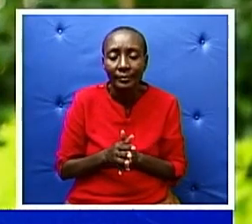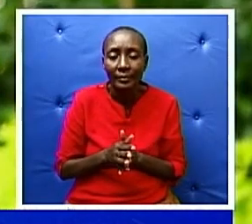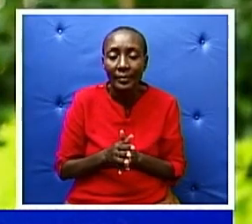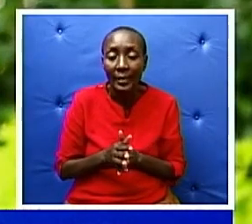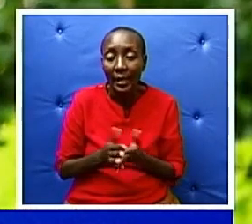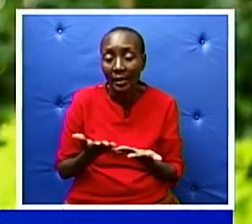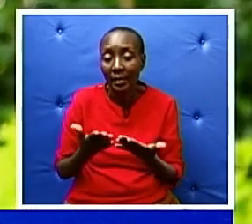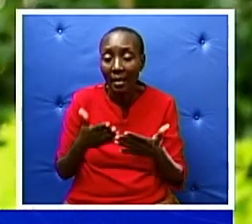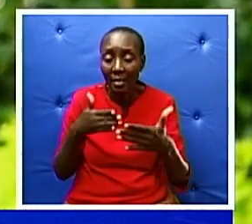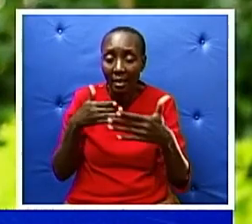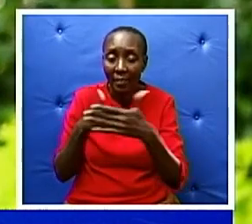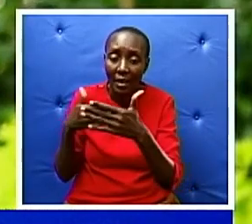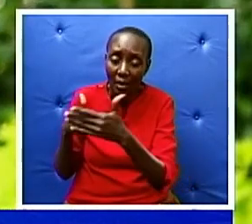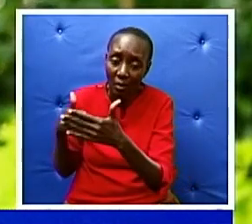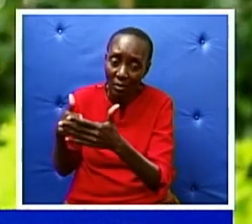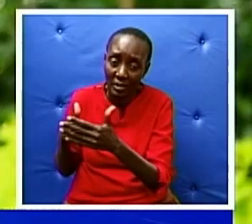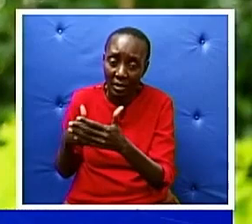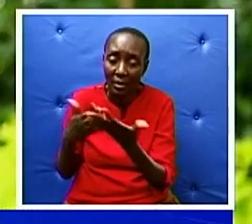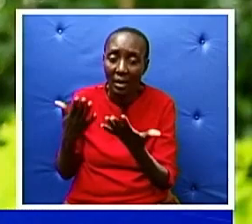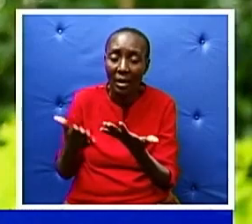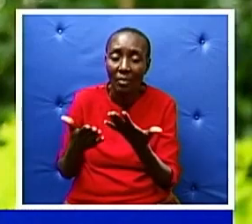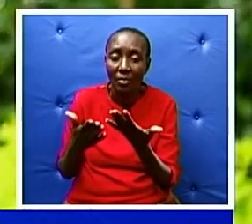lockdown